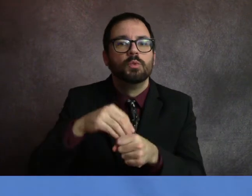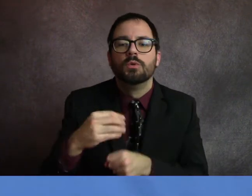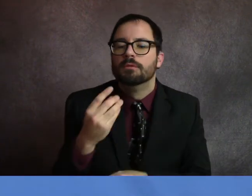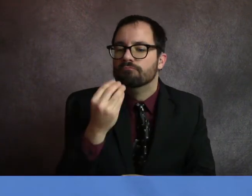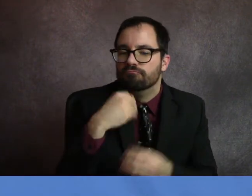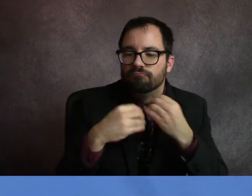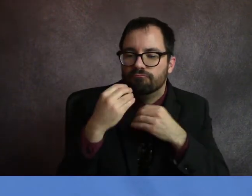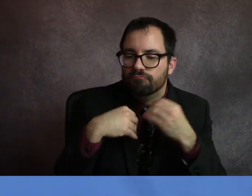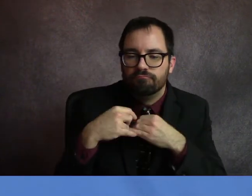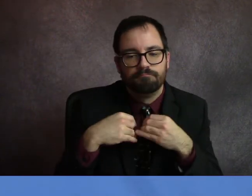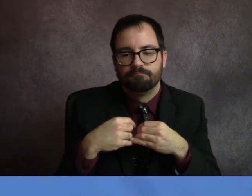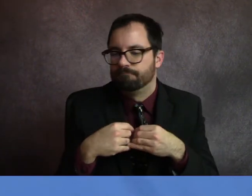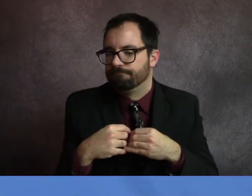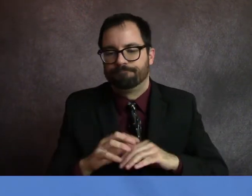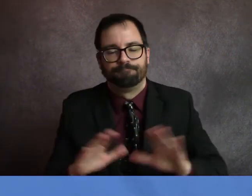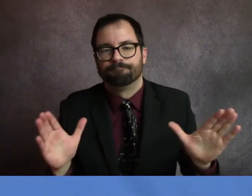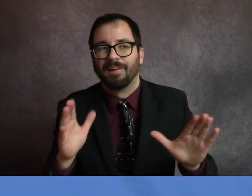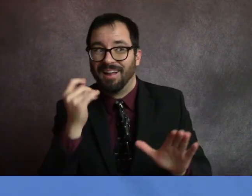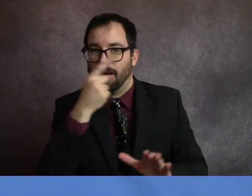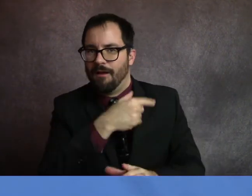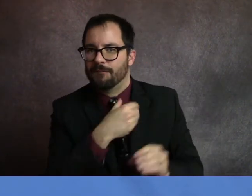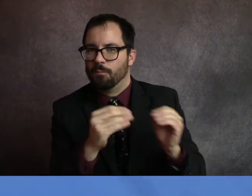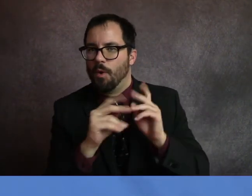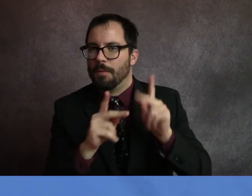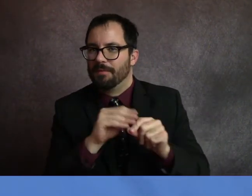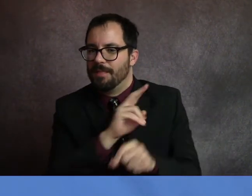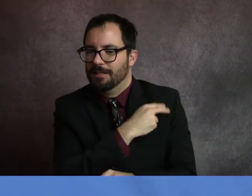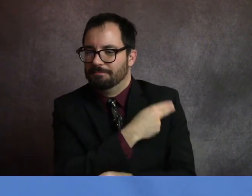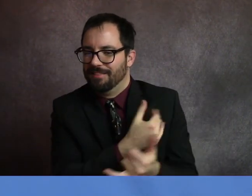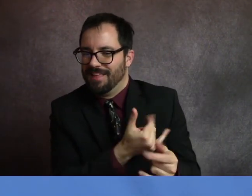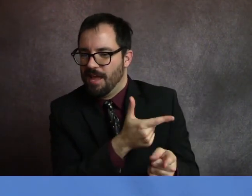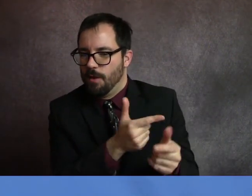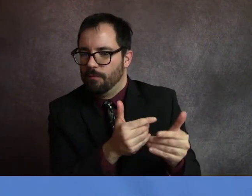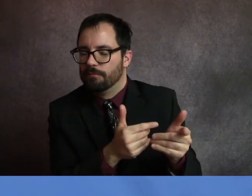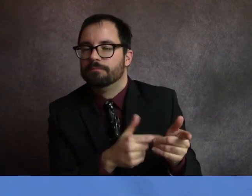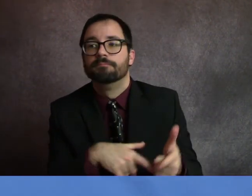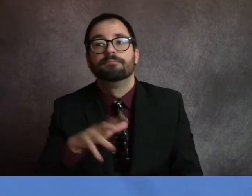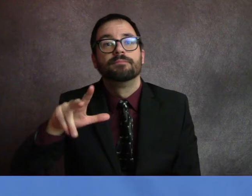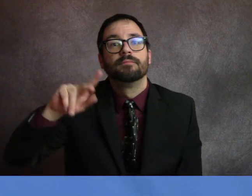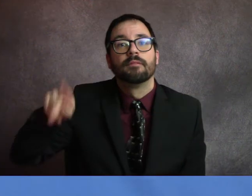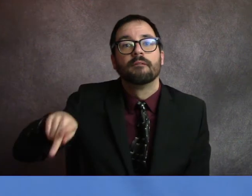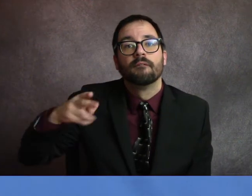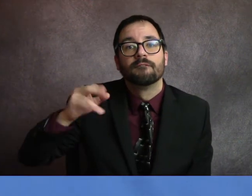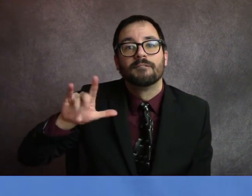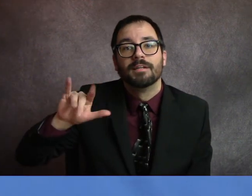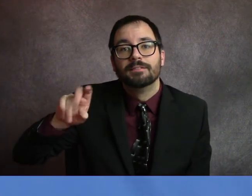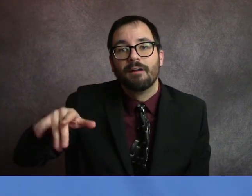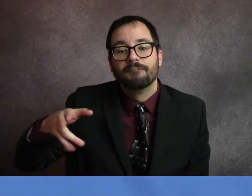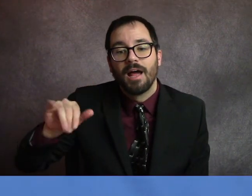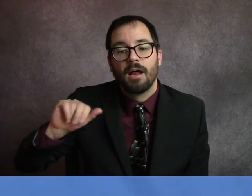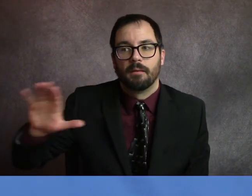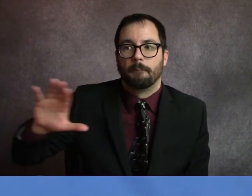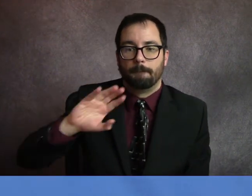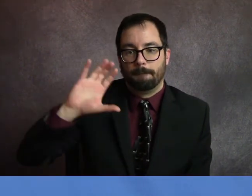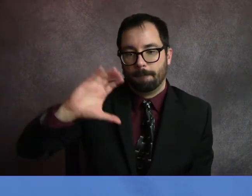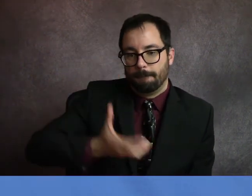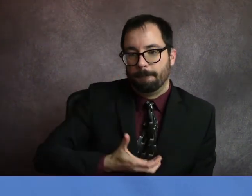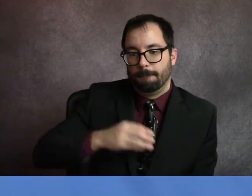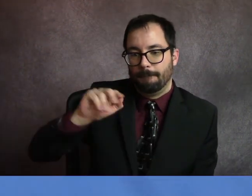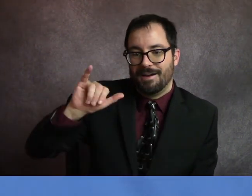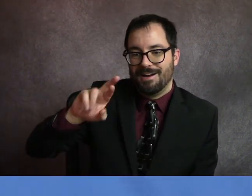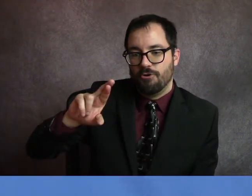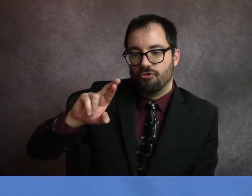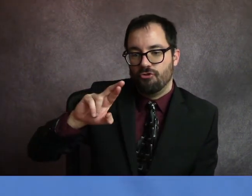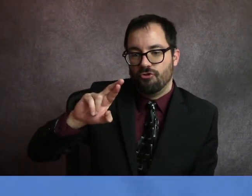far as hospital capacity, meaning more people in hospitals. I had a conversation with the mayor of Philadelphia, Jim Kennedy, the other night, and we were talking about his decision to